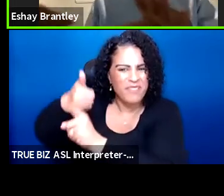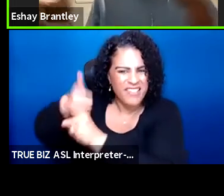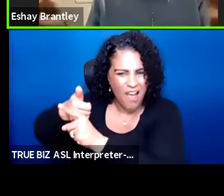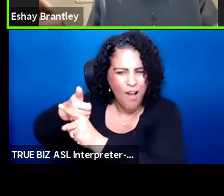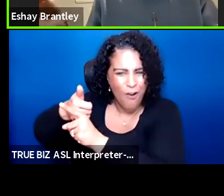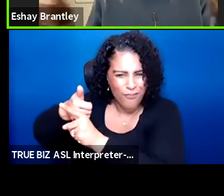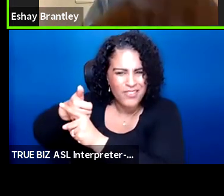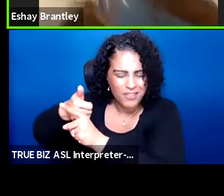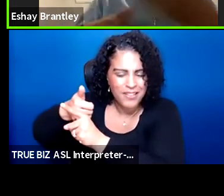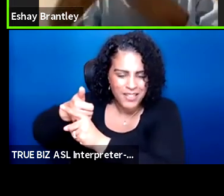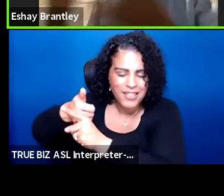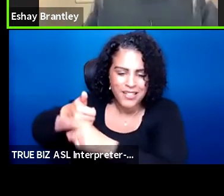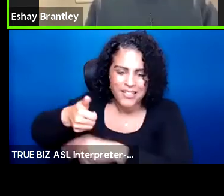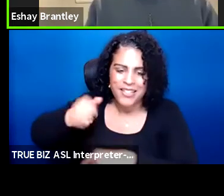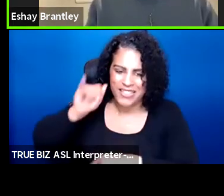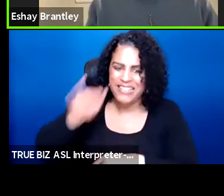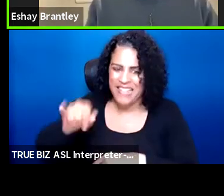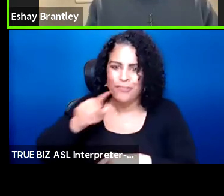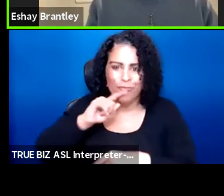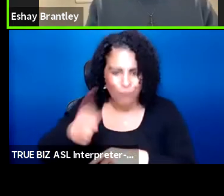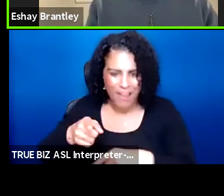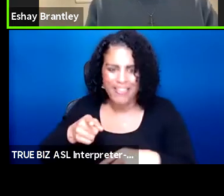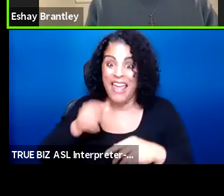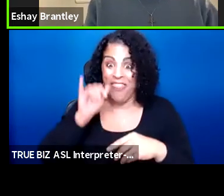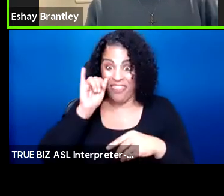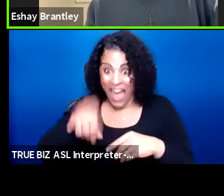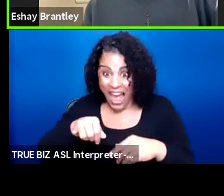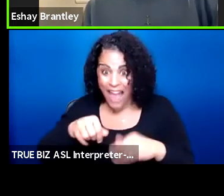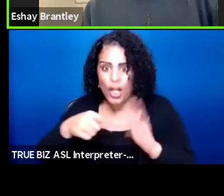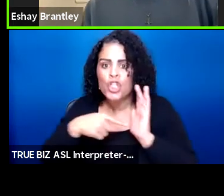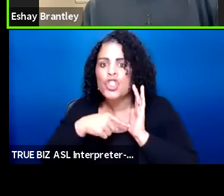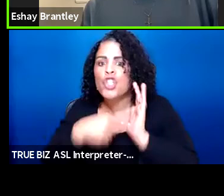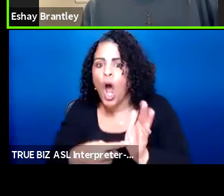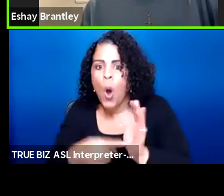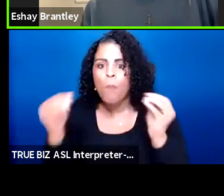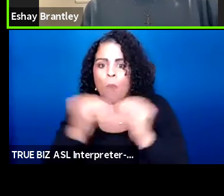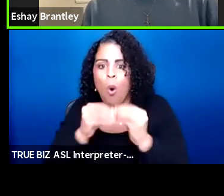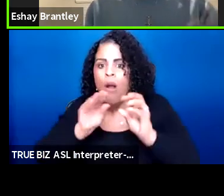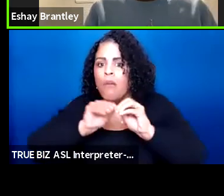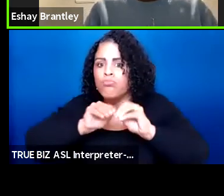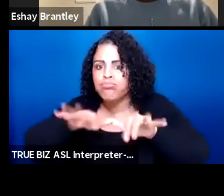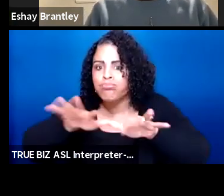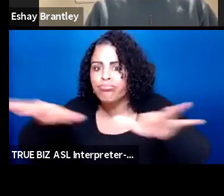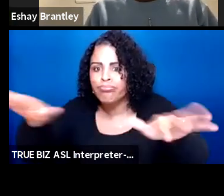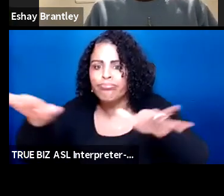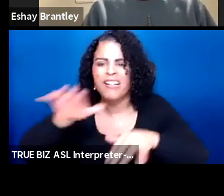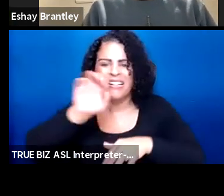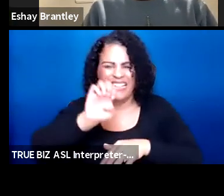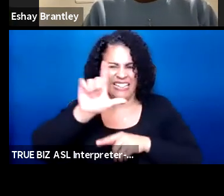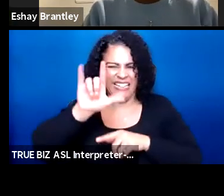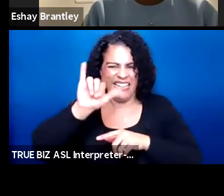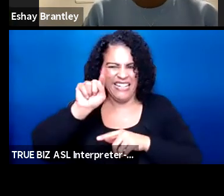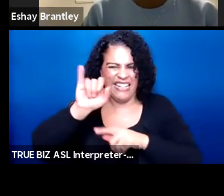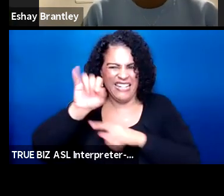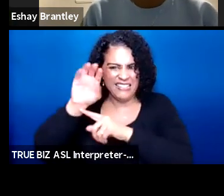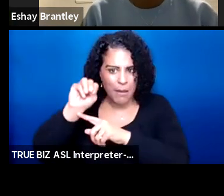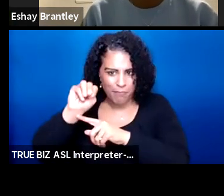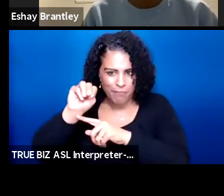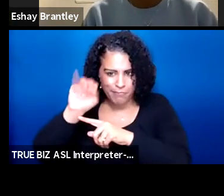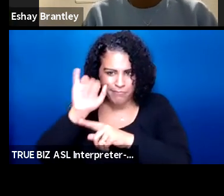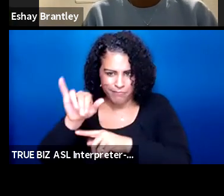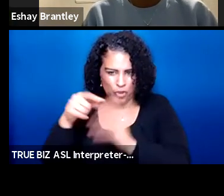just it's perpetuating elitism, you know. You know, Eshay, you are actually,